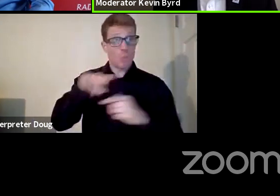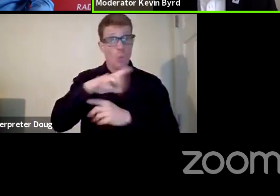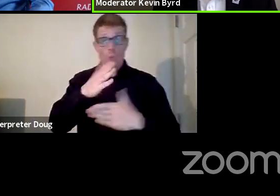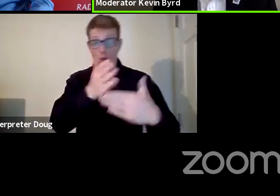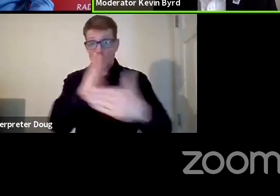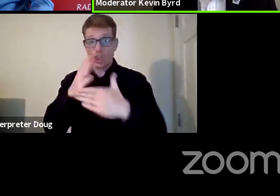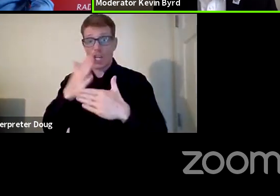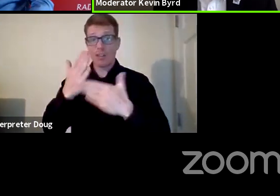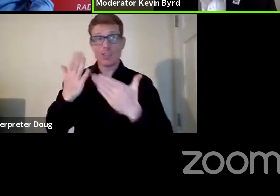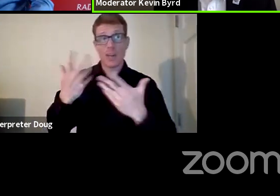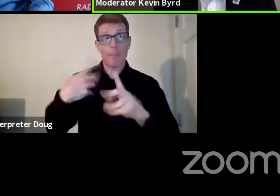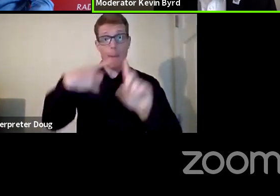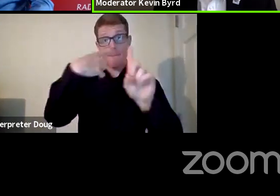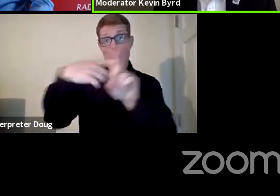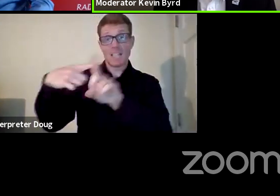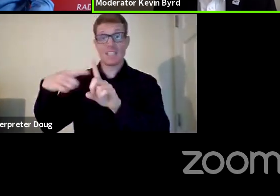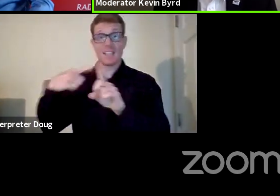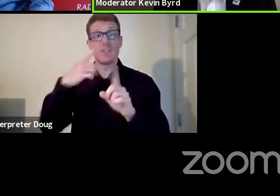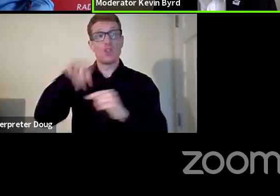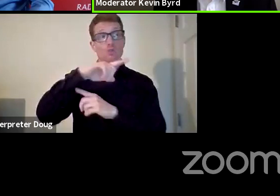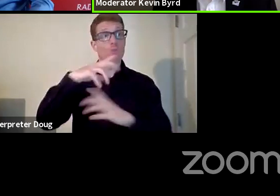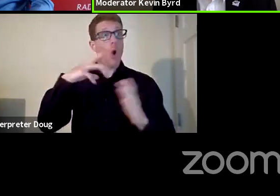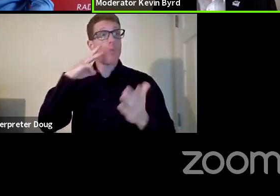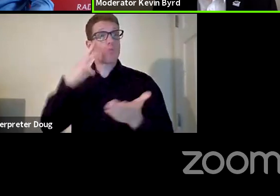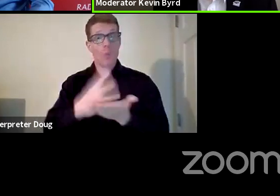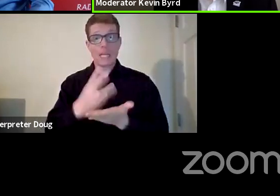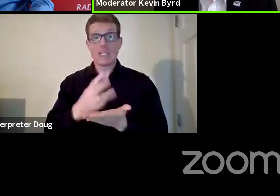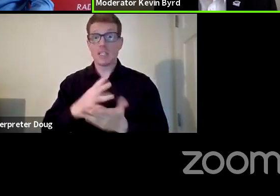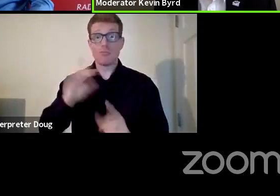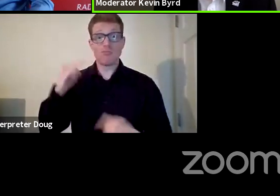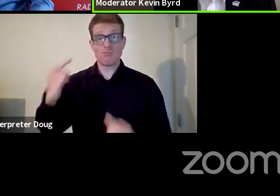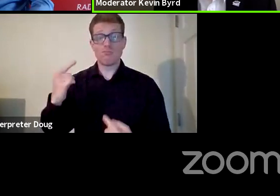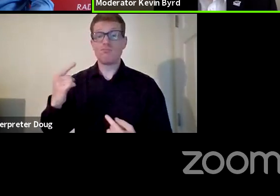could be your campus community or the community at large.